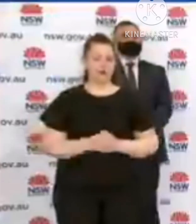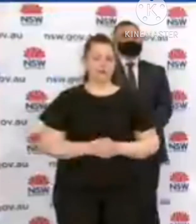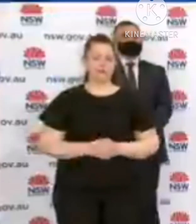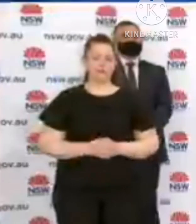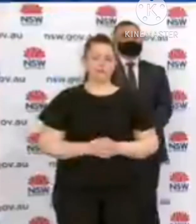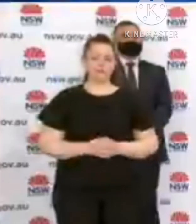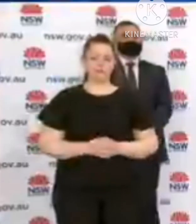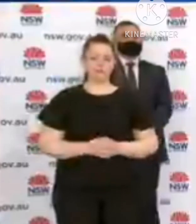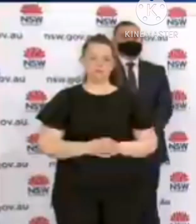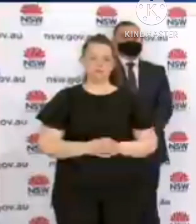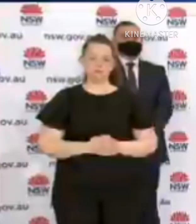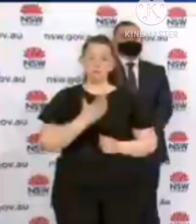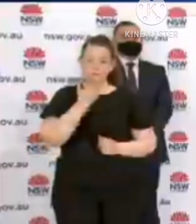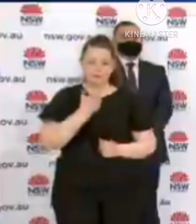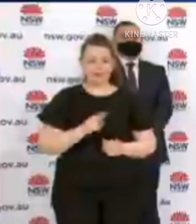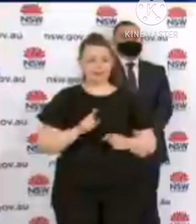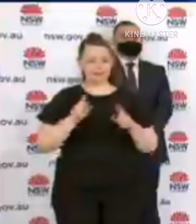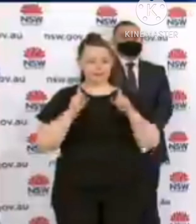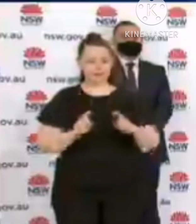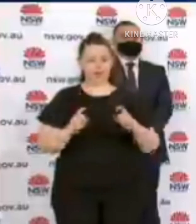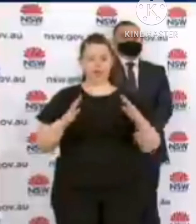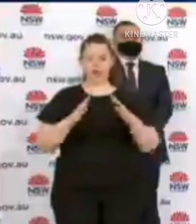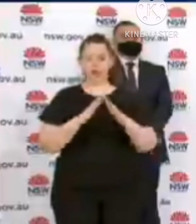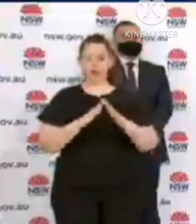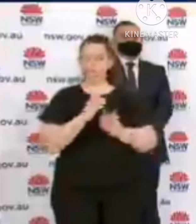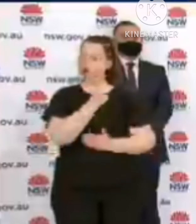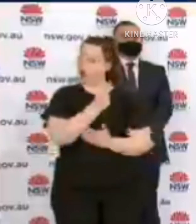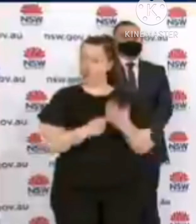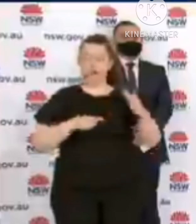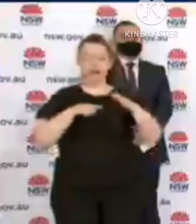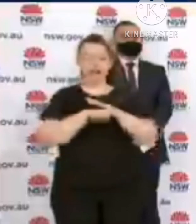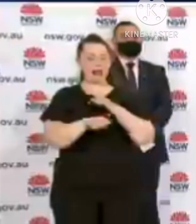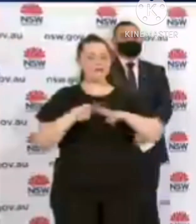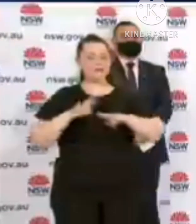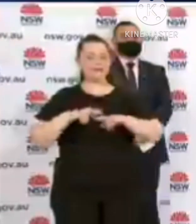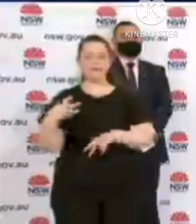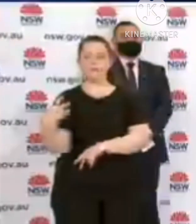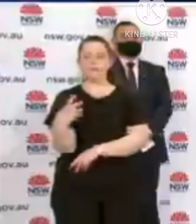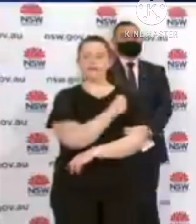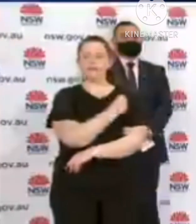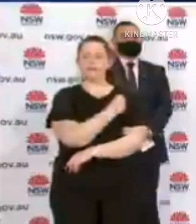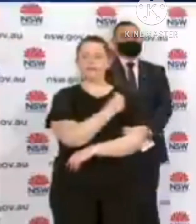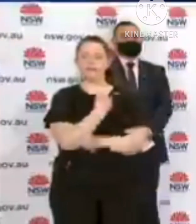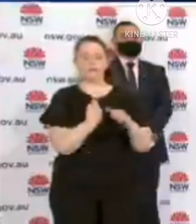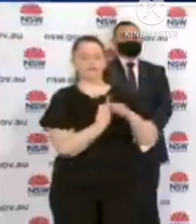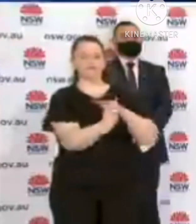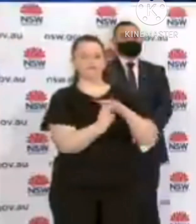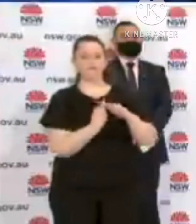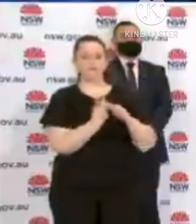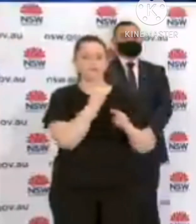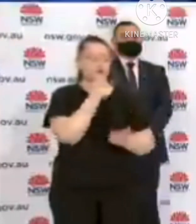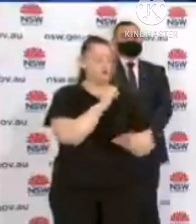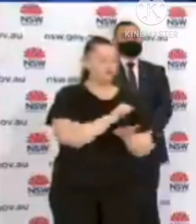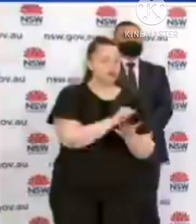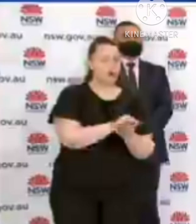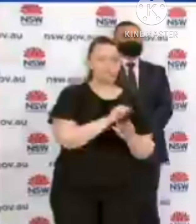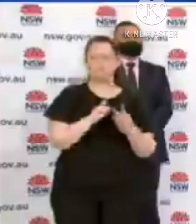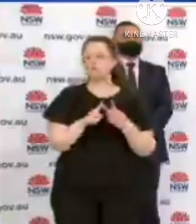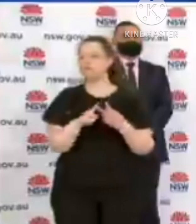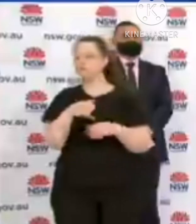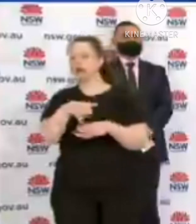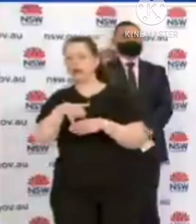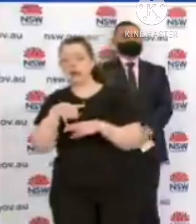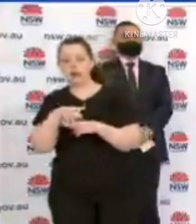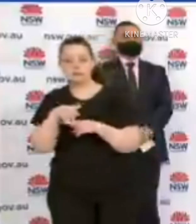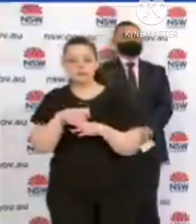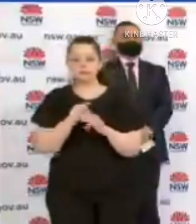you absolutely have to. And I'm also saying to people, we know that there is the light at the end of the tunnel. We know